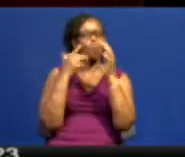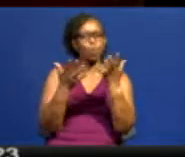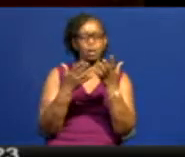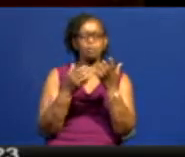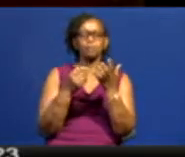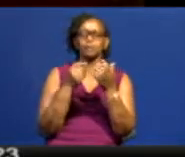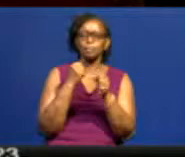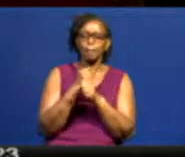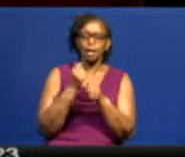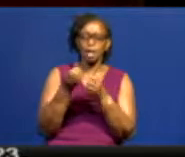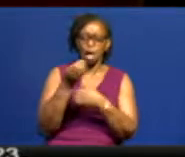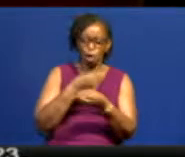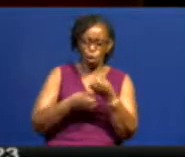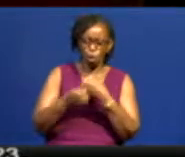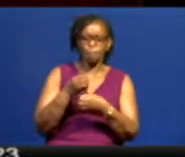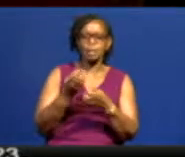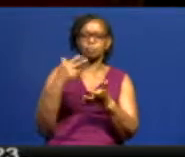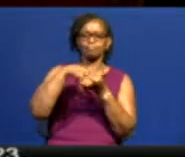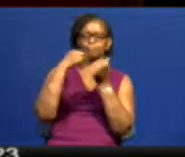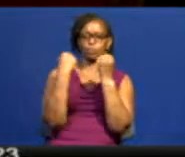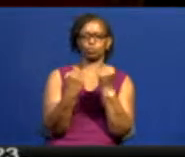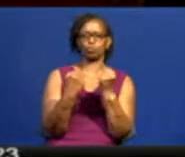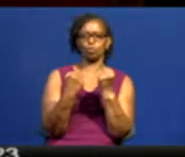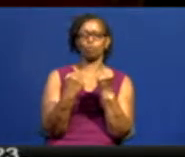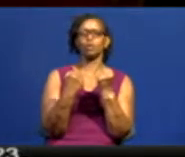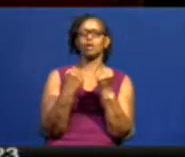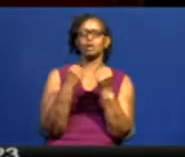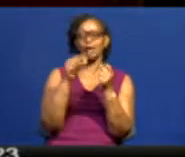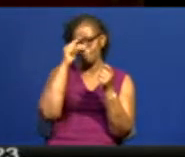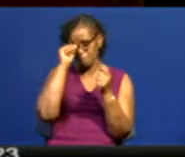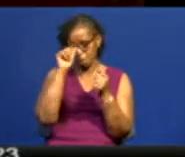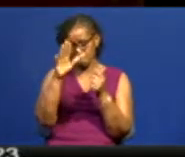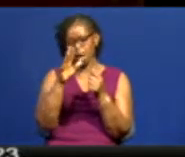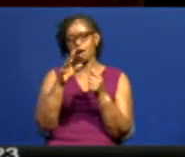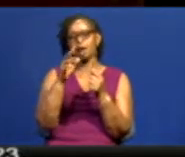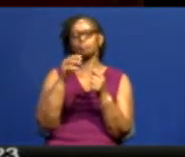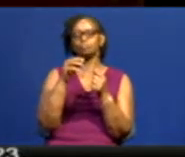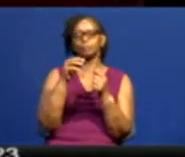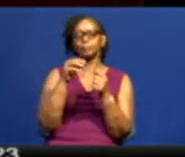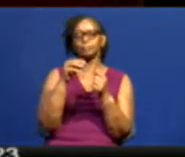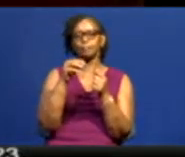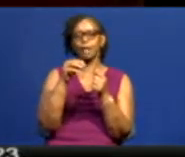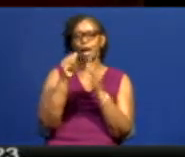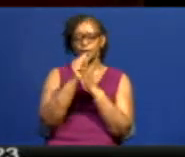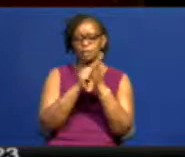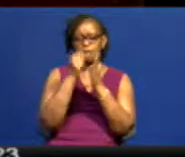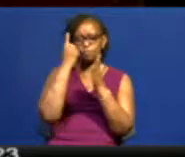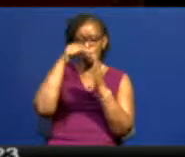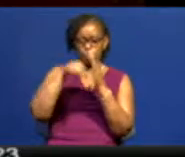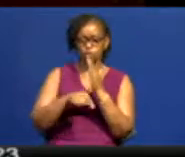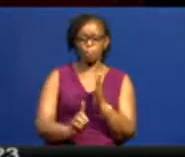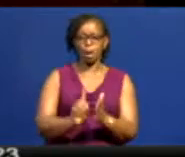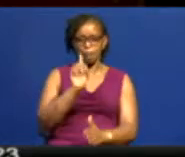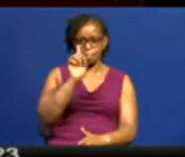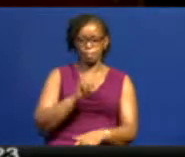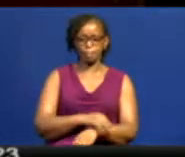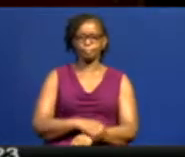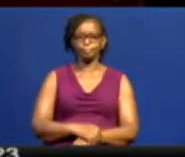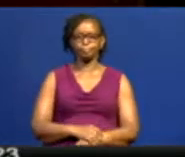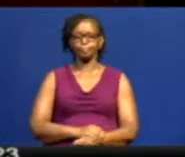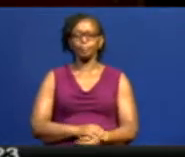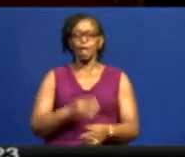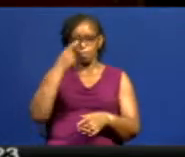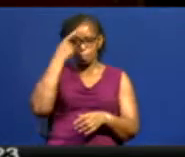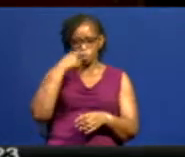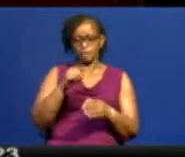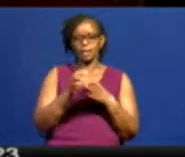and government's agenda on bottom-up economic transformation agenda better. Honorable Speaker, the policy guidelines aim